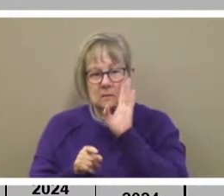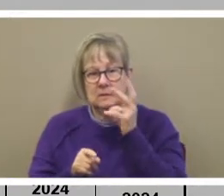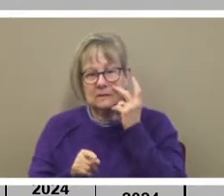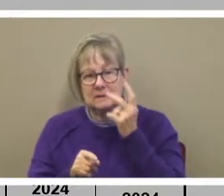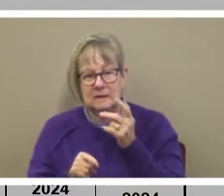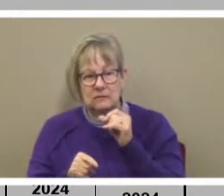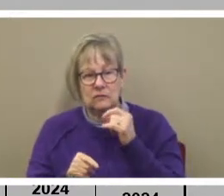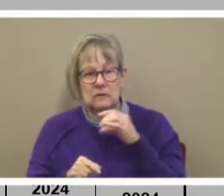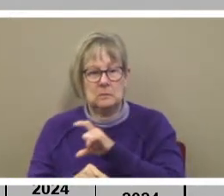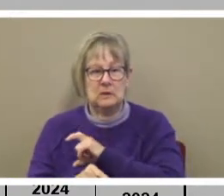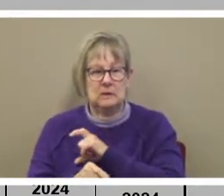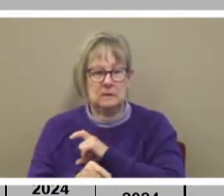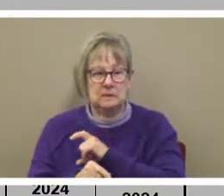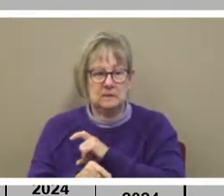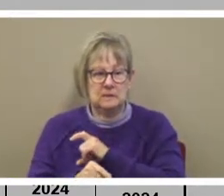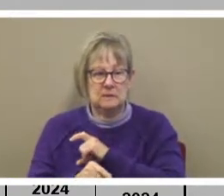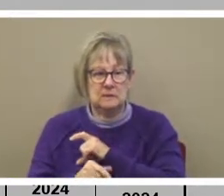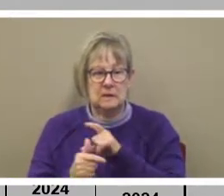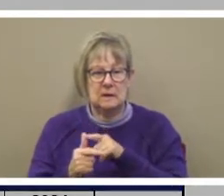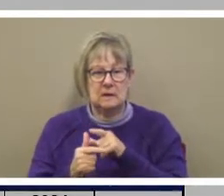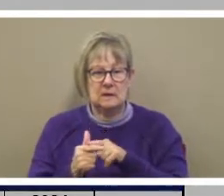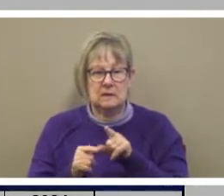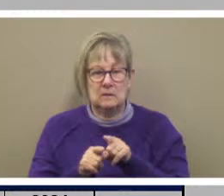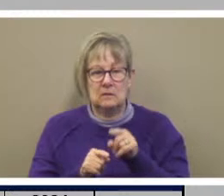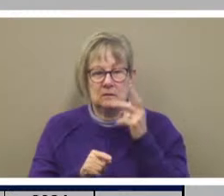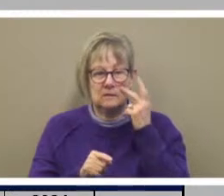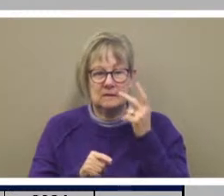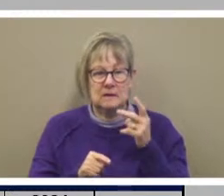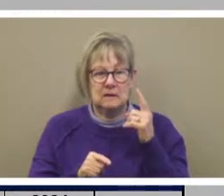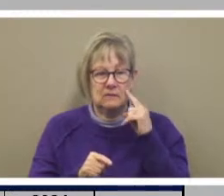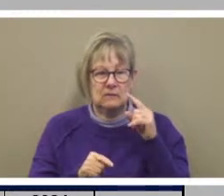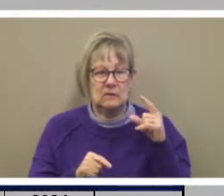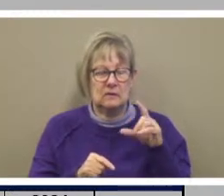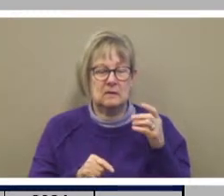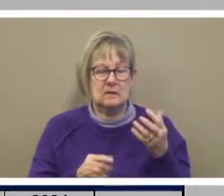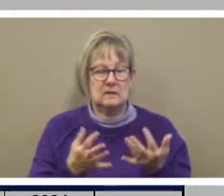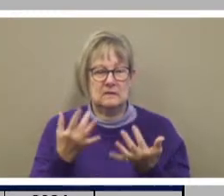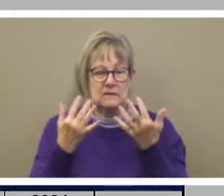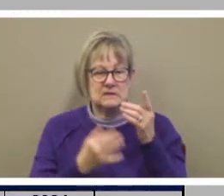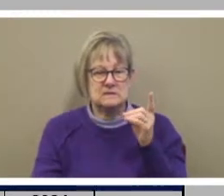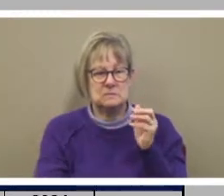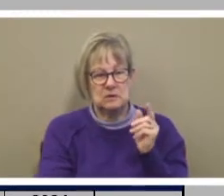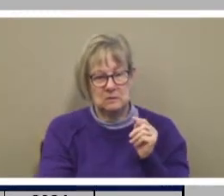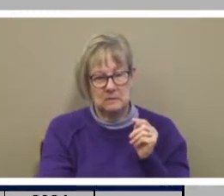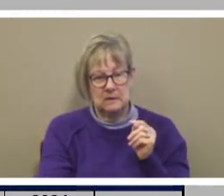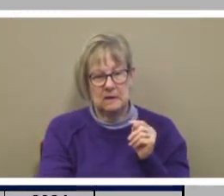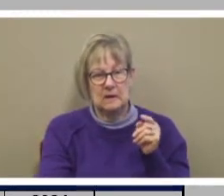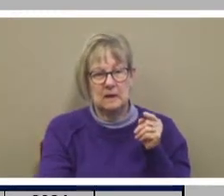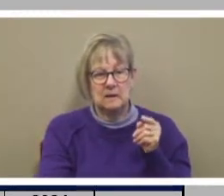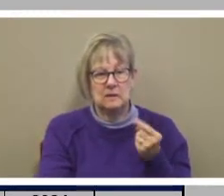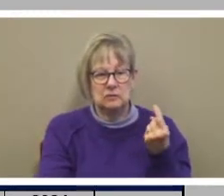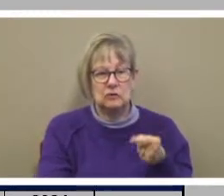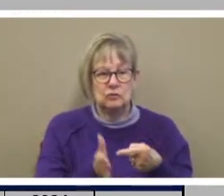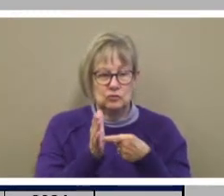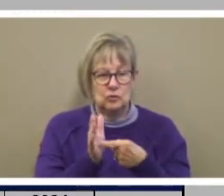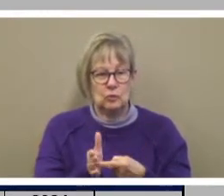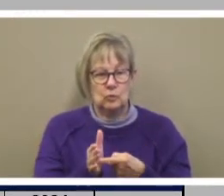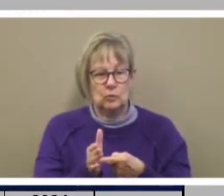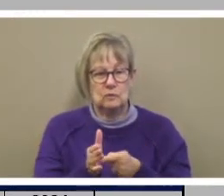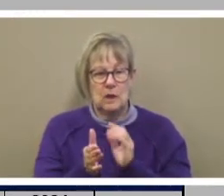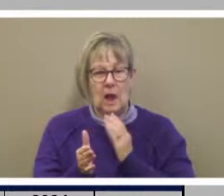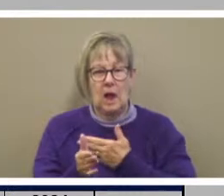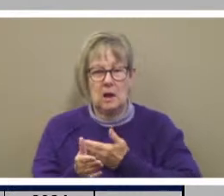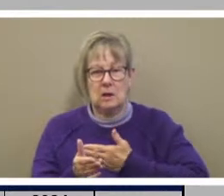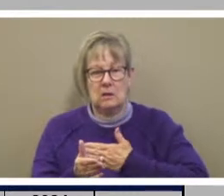department, and then you'll also see for the El Paso Fire Department. And this just shows our